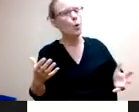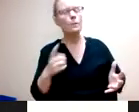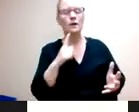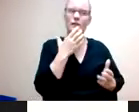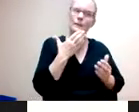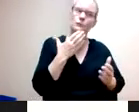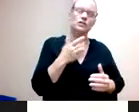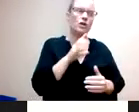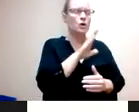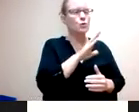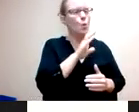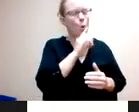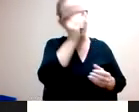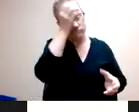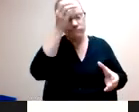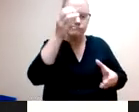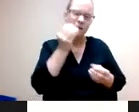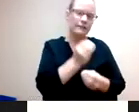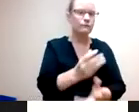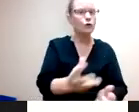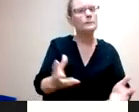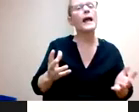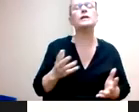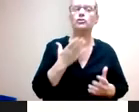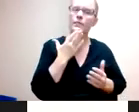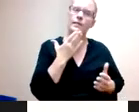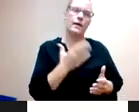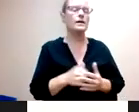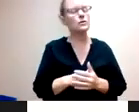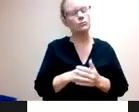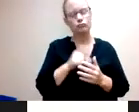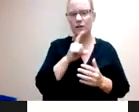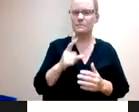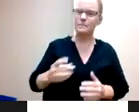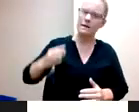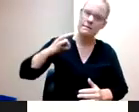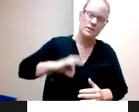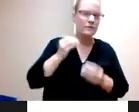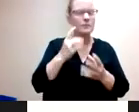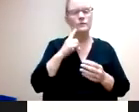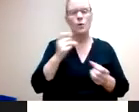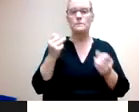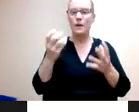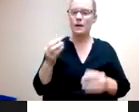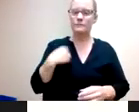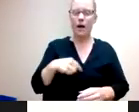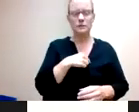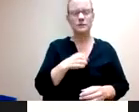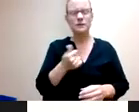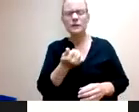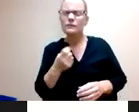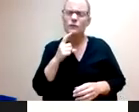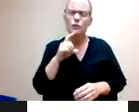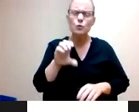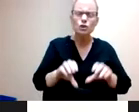your expertise. I know this is a lot of really useful information for a lot of us. We have a couple of questions in the chat, and